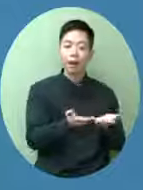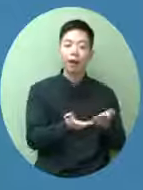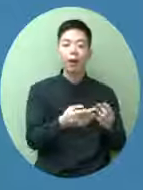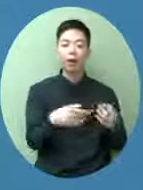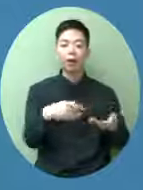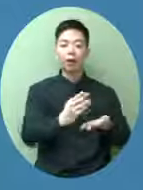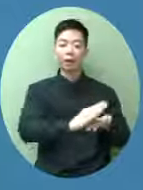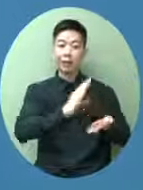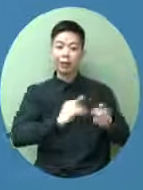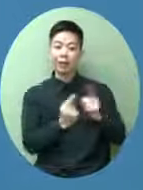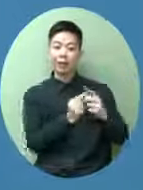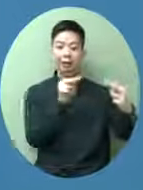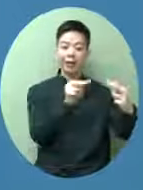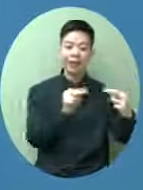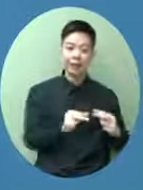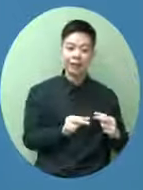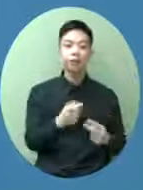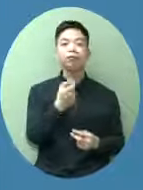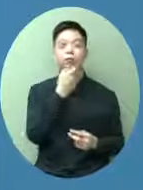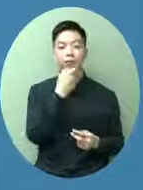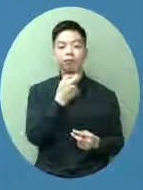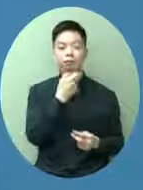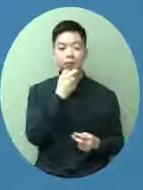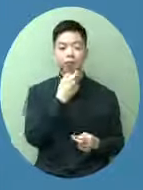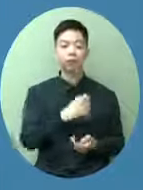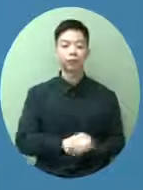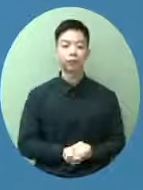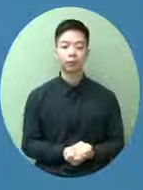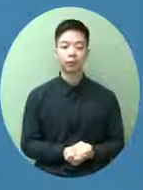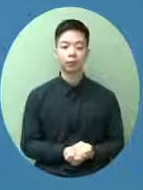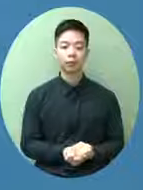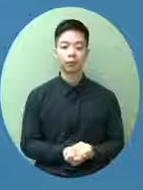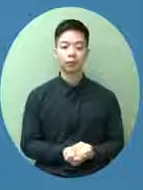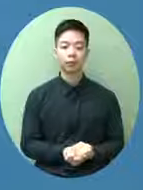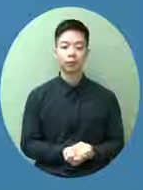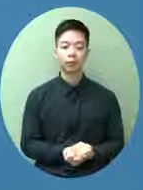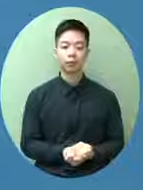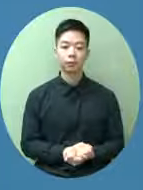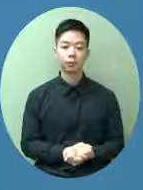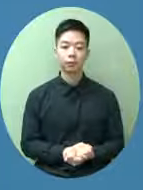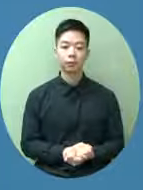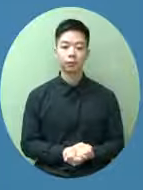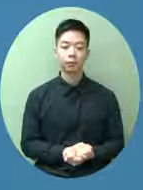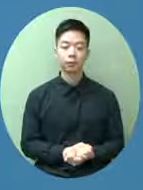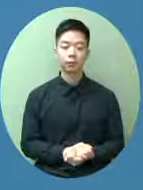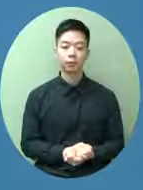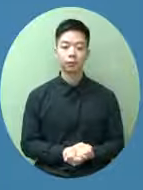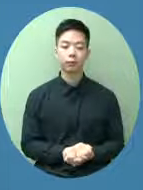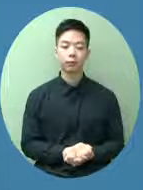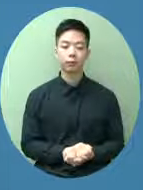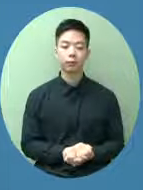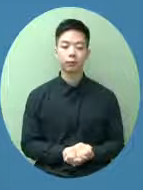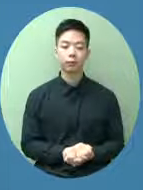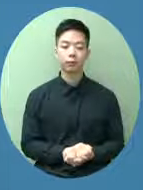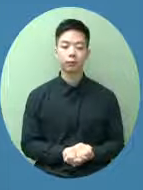prioritythen we should support and embracethe border control measuresas far as overseas arrivals are concernedbecause the more you